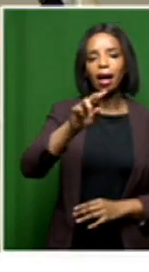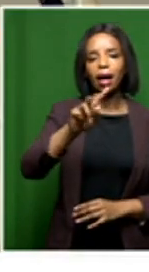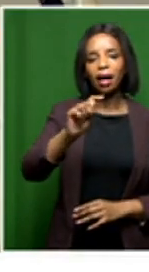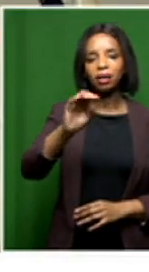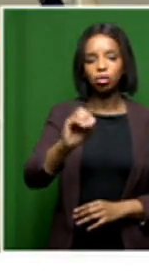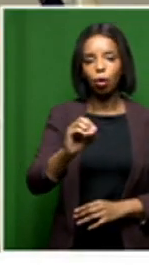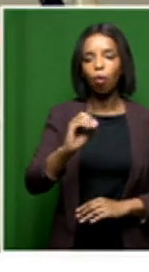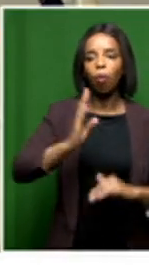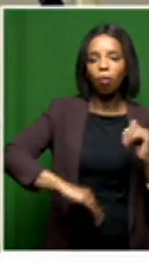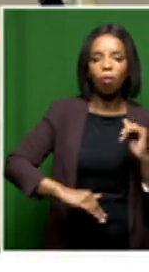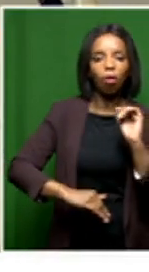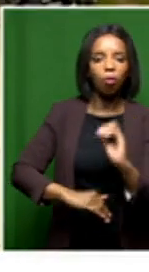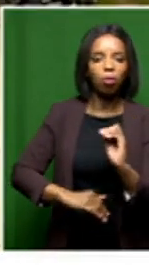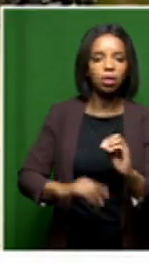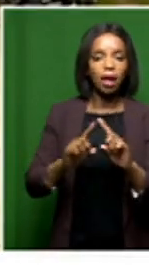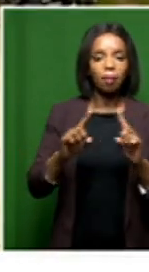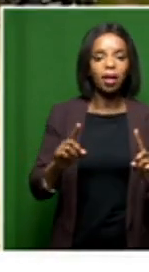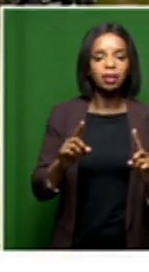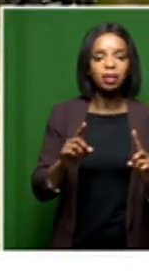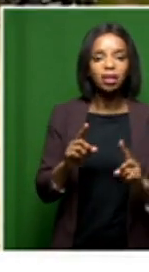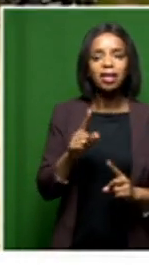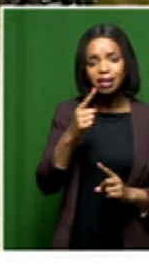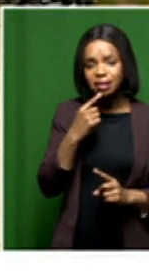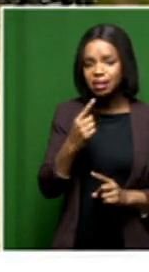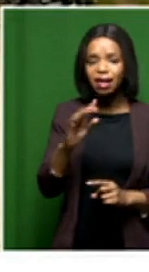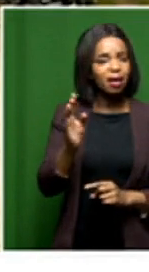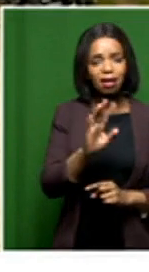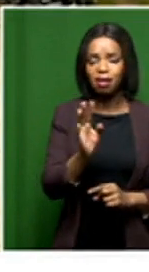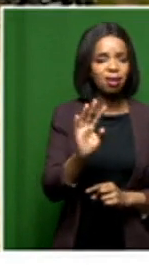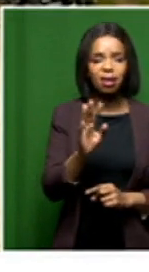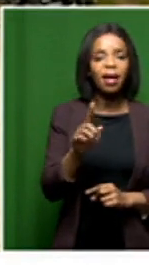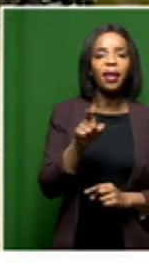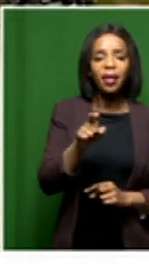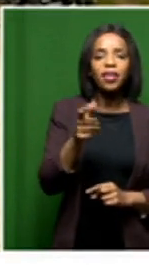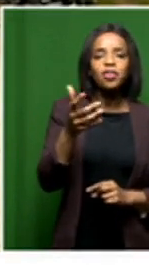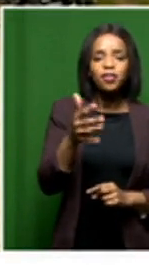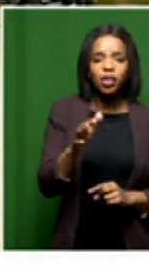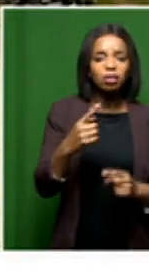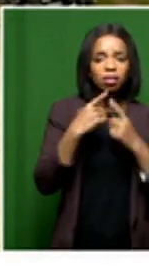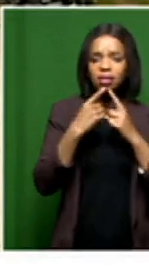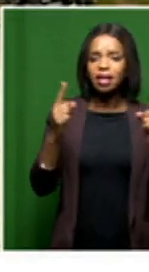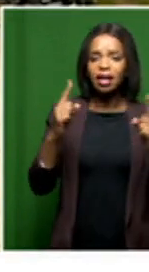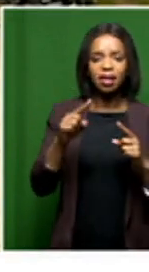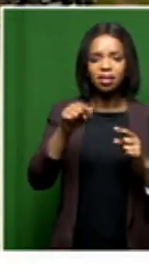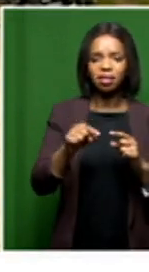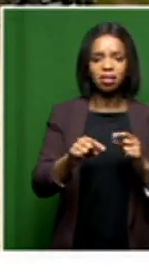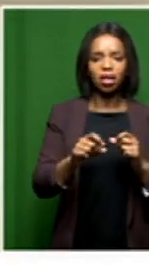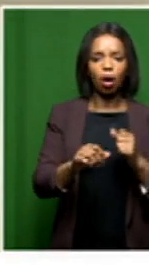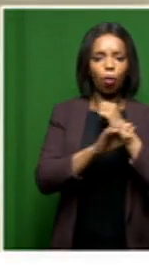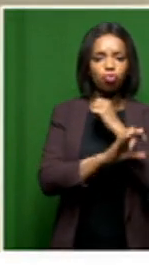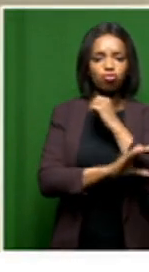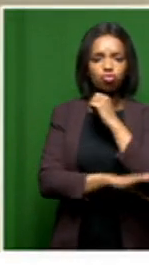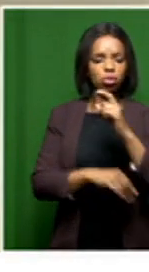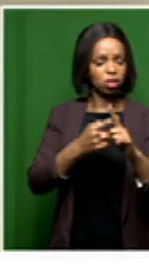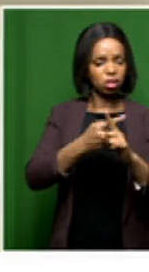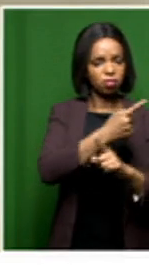the understanding, the information that went out to the public is that this act has been declared unconstitutional. We should be able to say to the